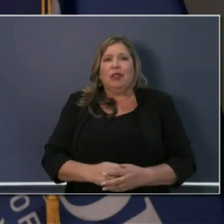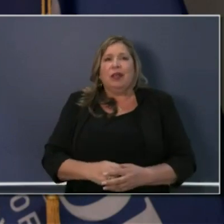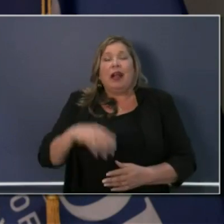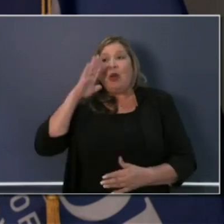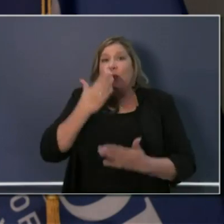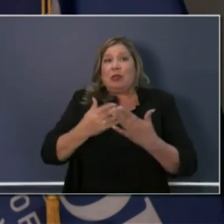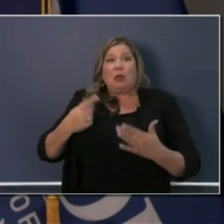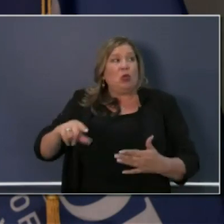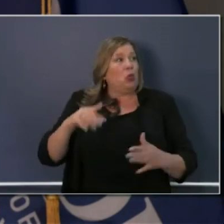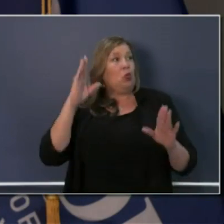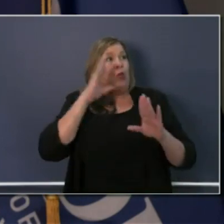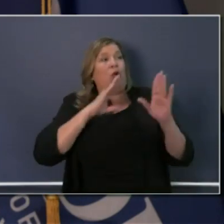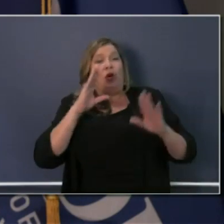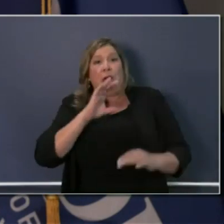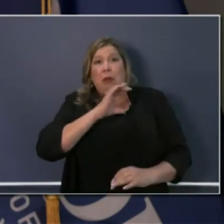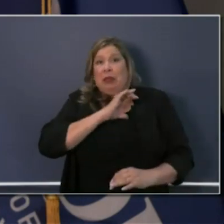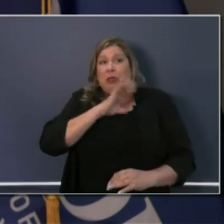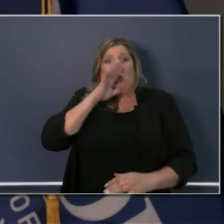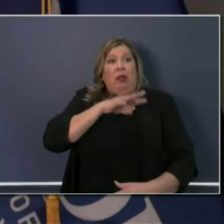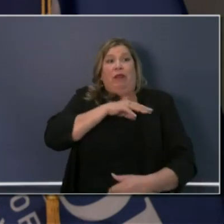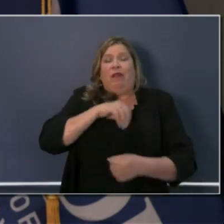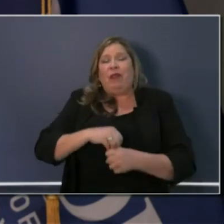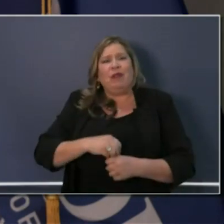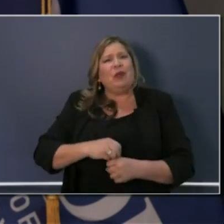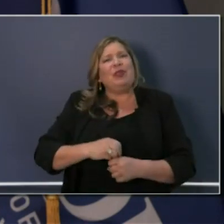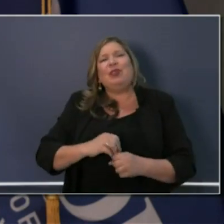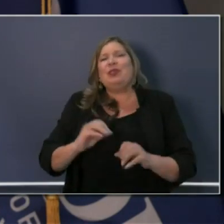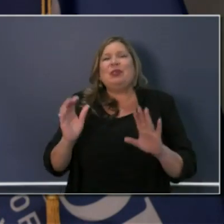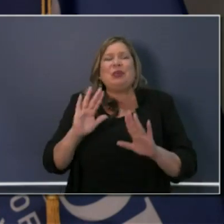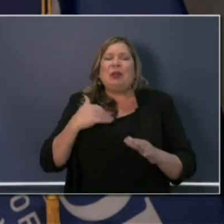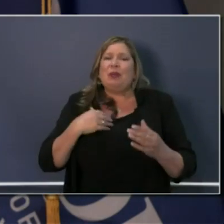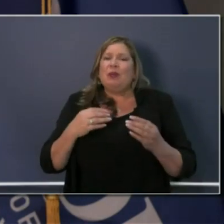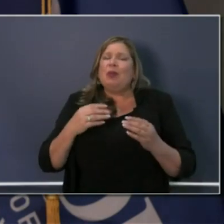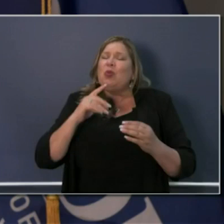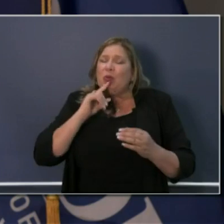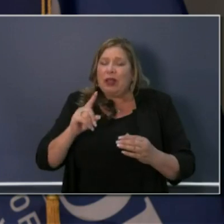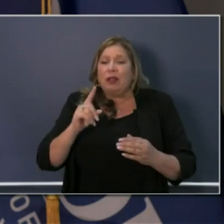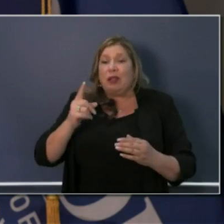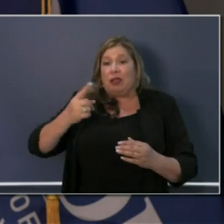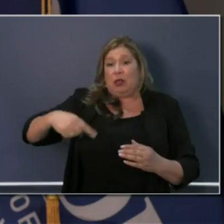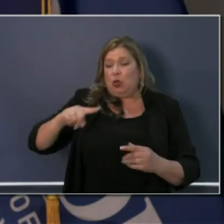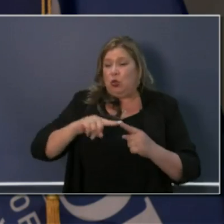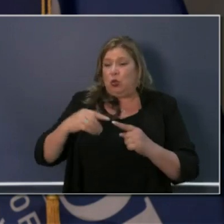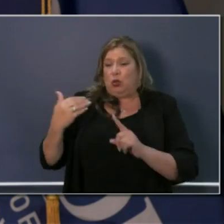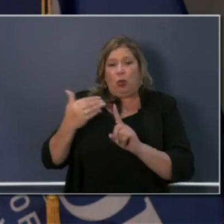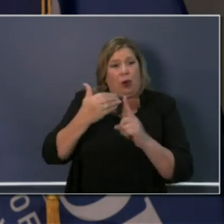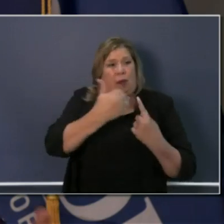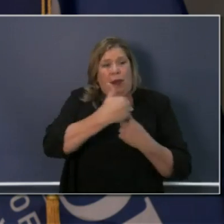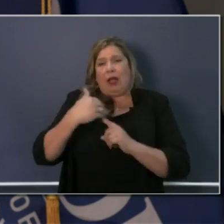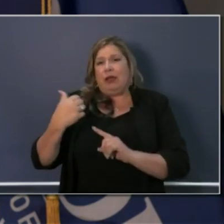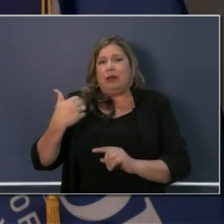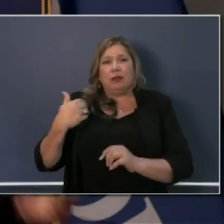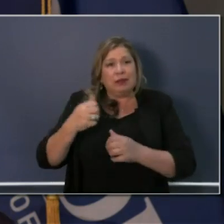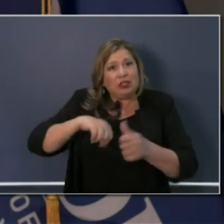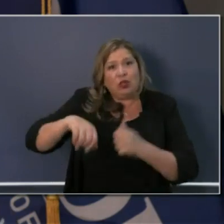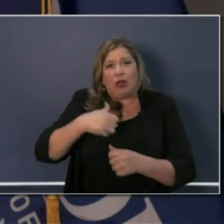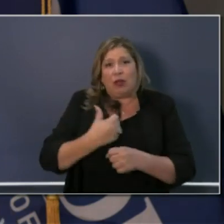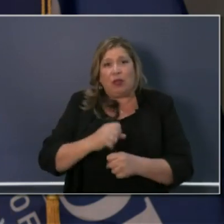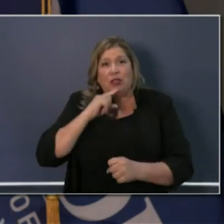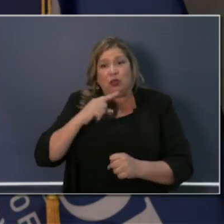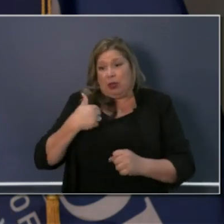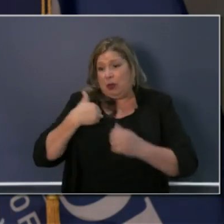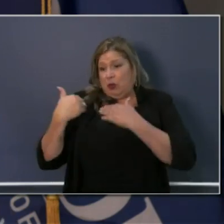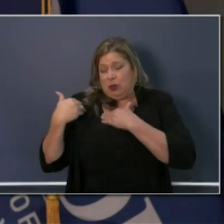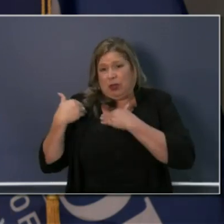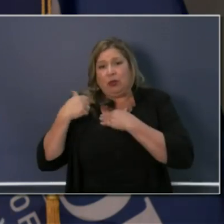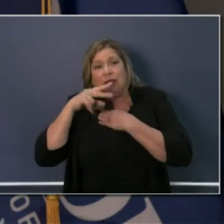police, it's not, social pressure is really moved remarkably quickly. And you just seen that in what's